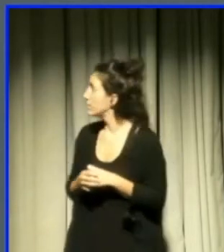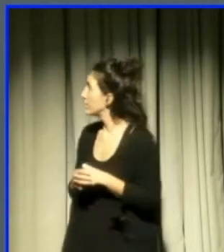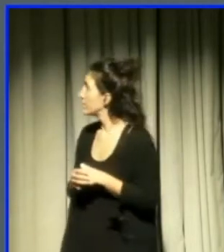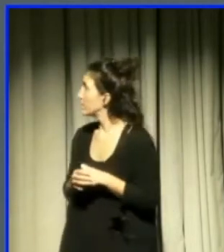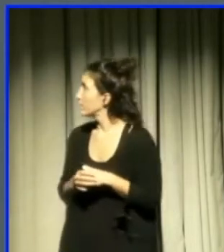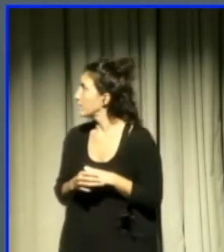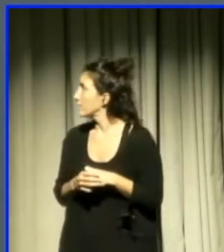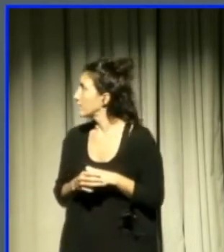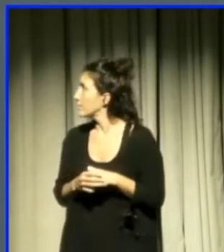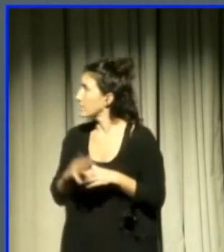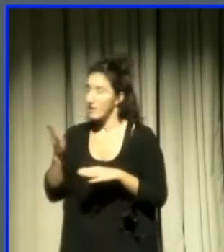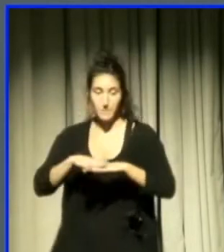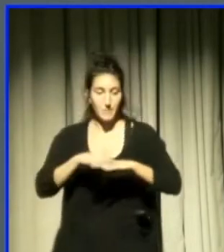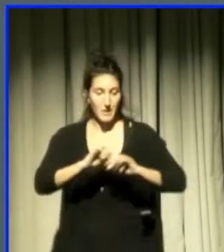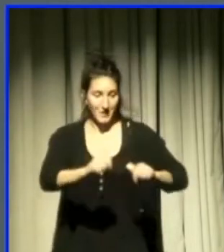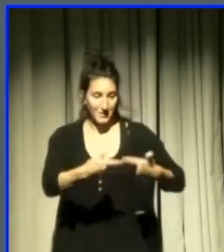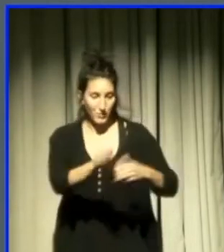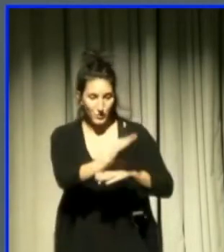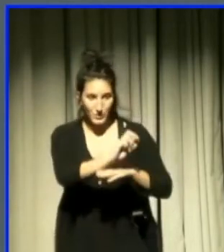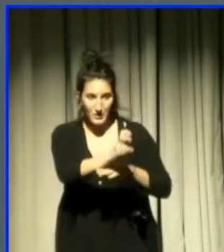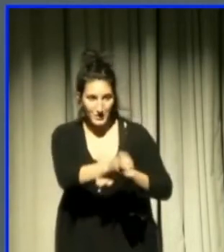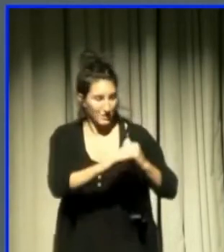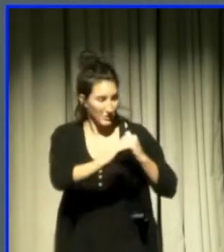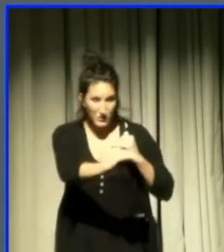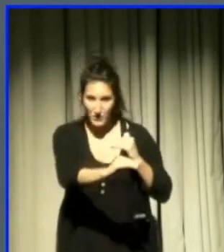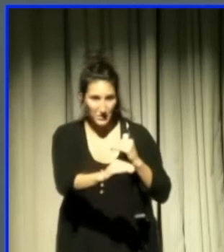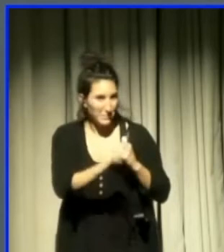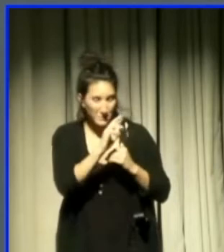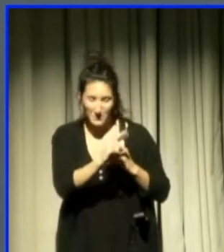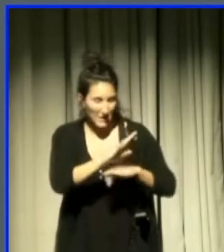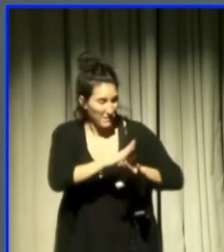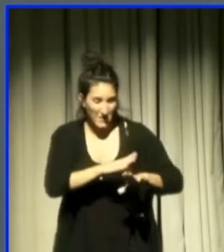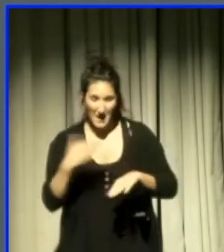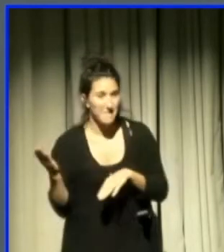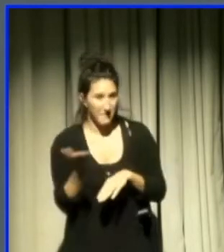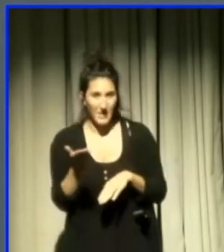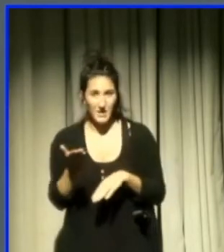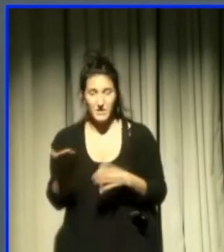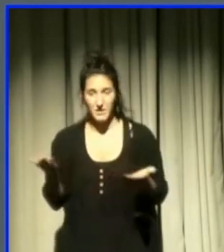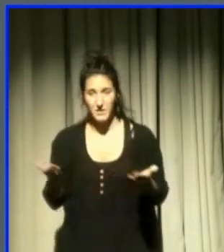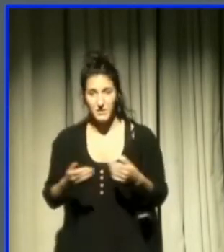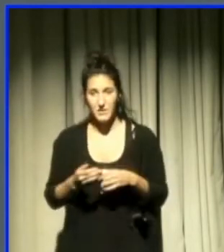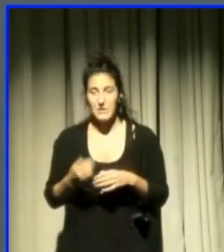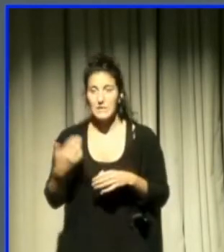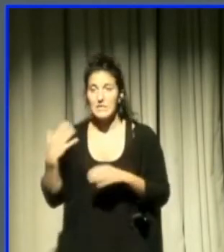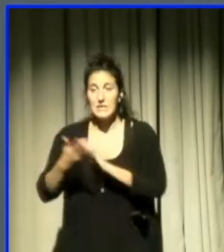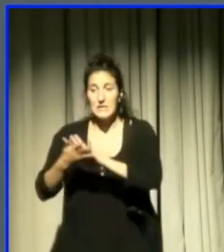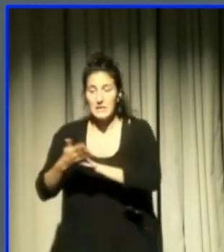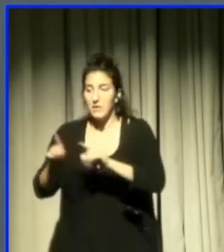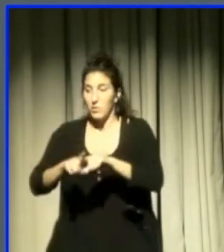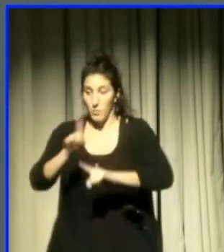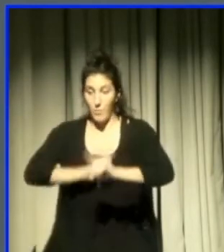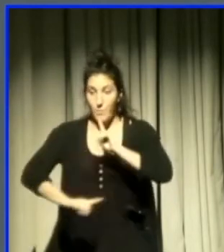implication that comes from what I was defining as a problem in the biodiversity of